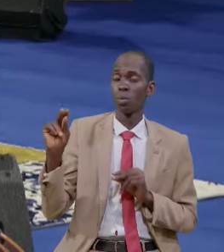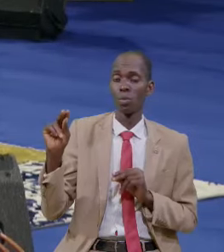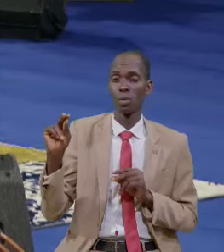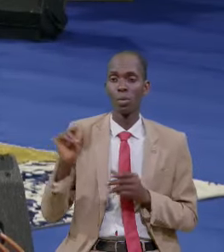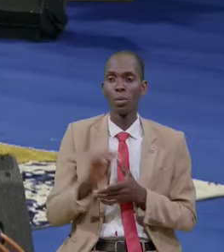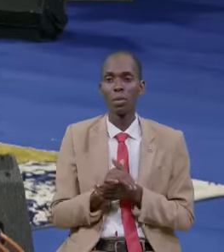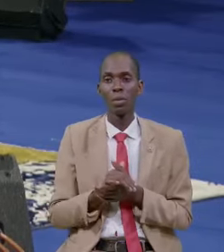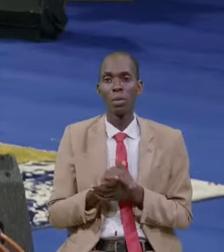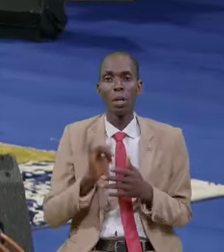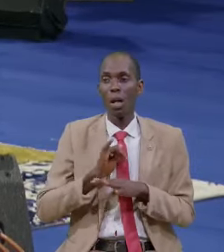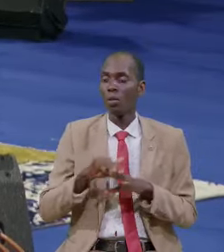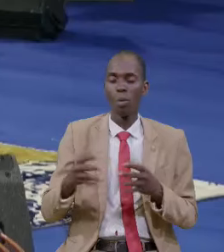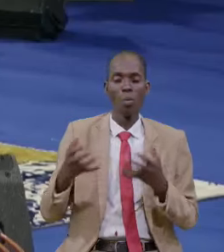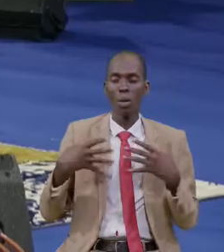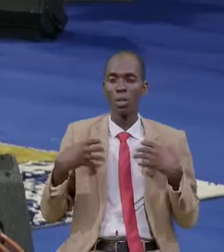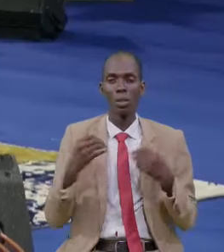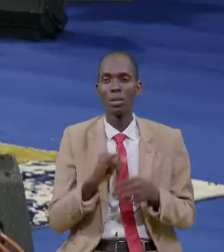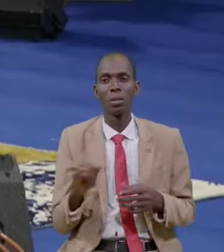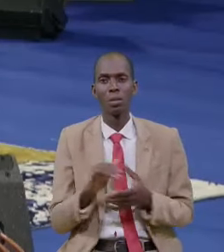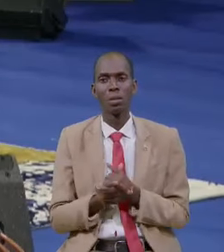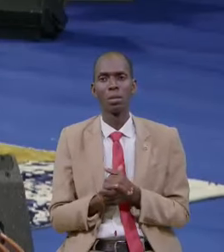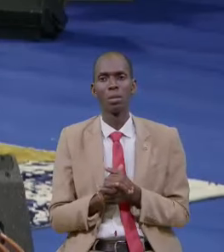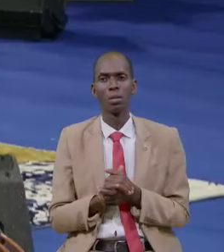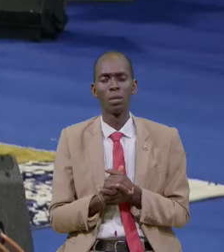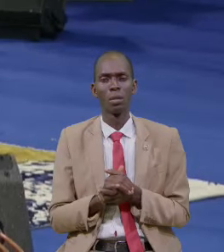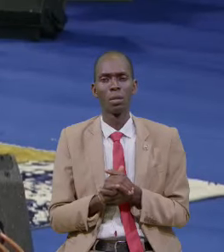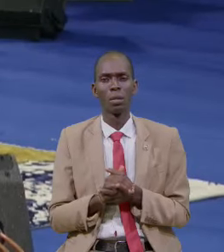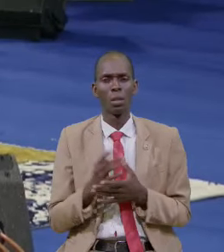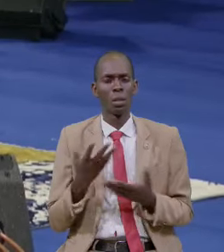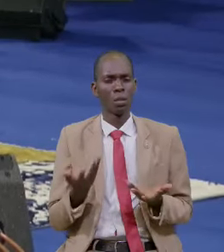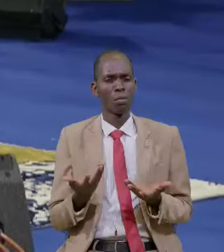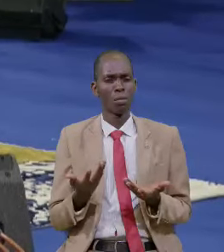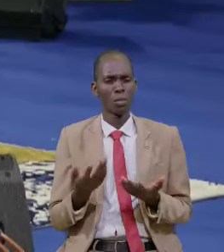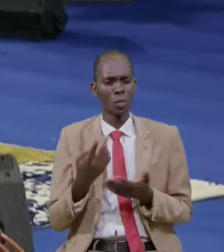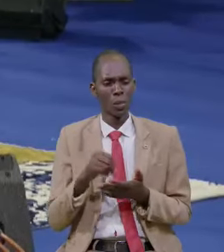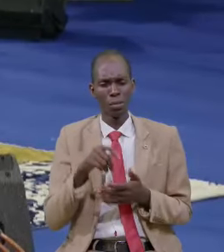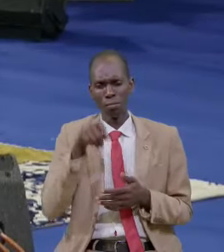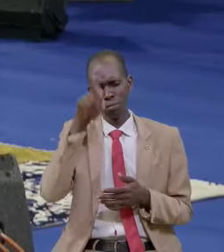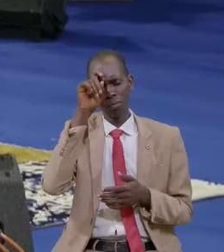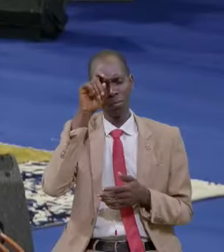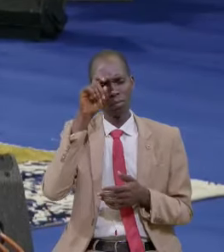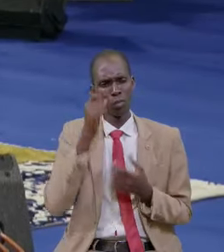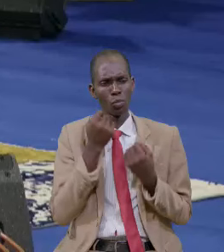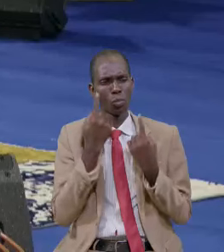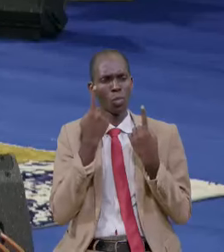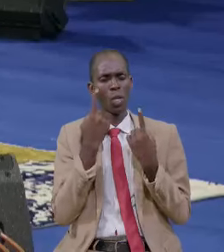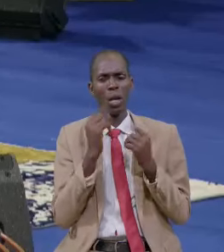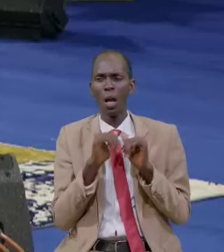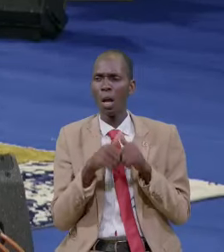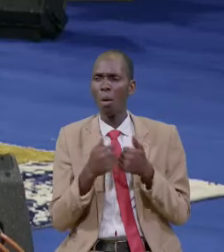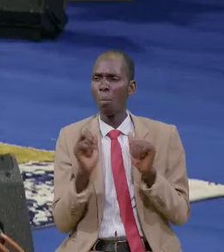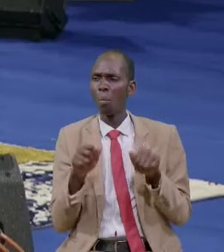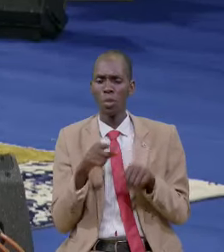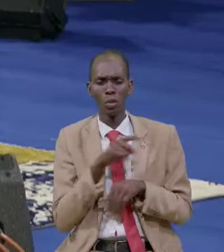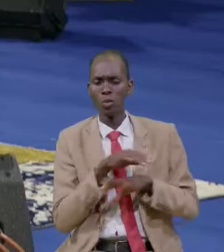I don't want healing. You think, how is it that he didn't want